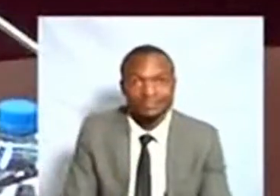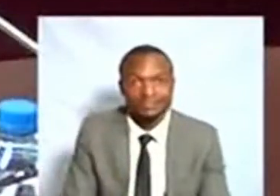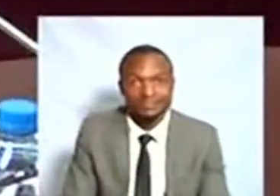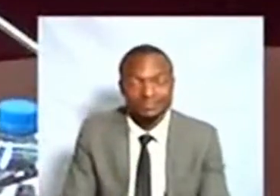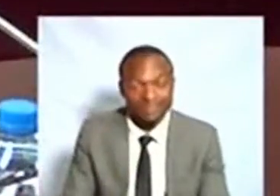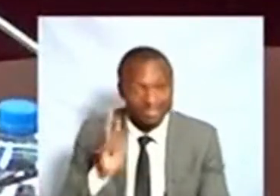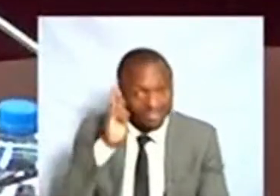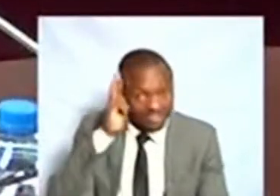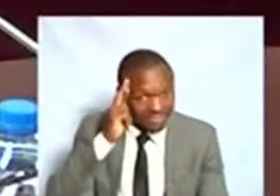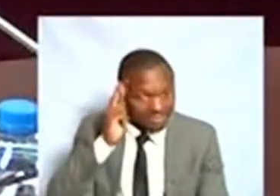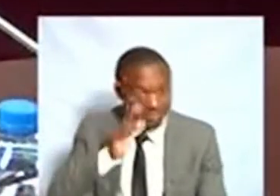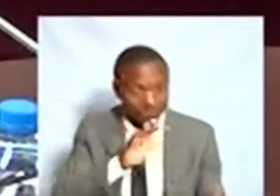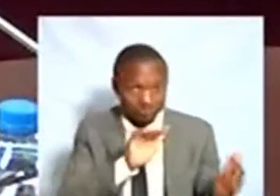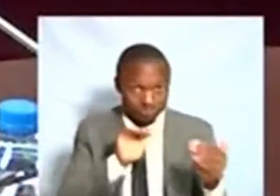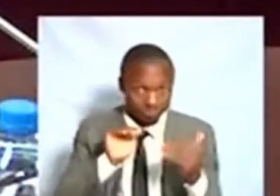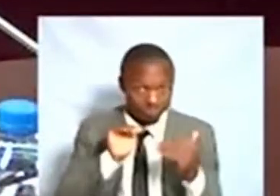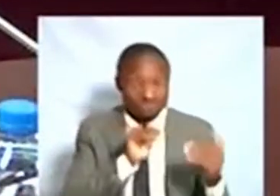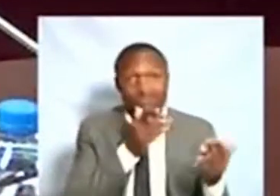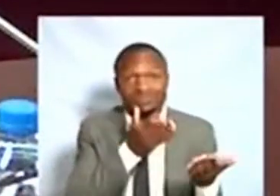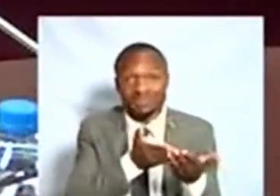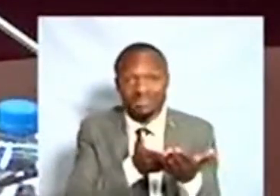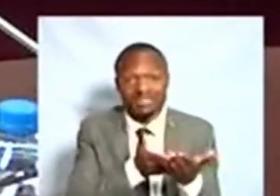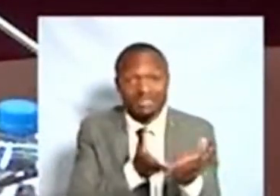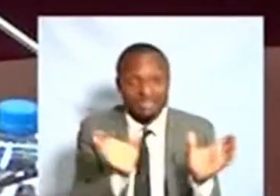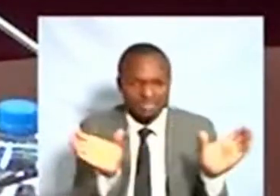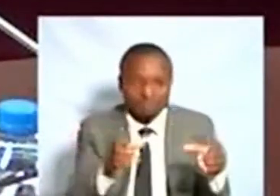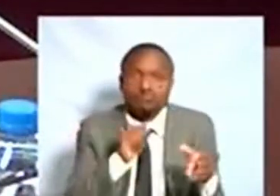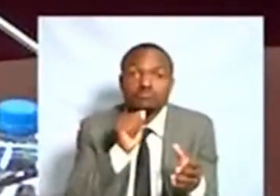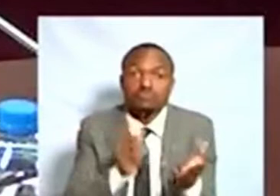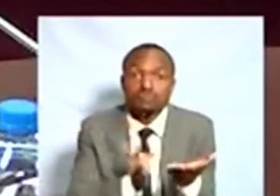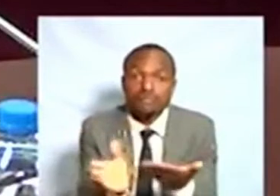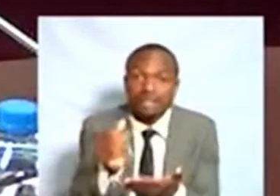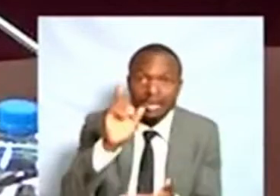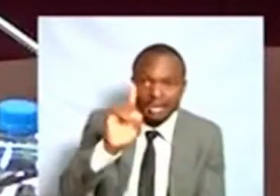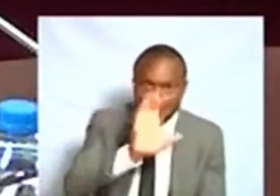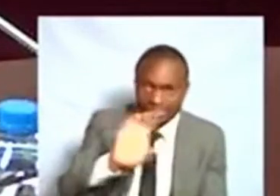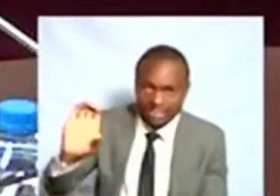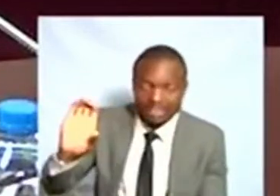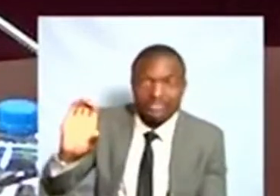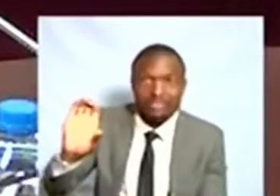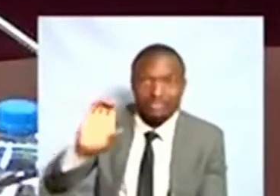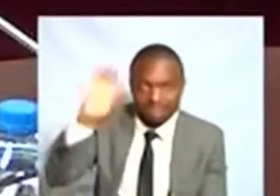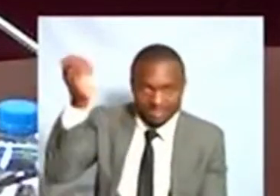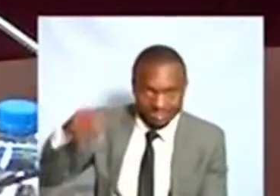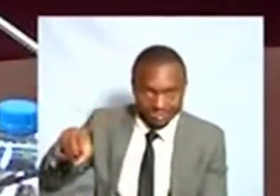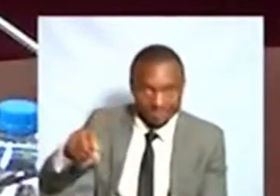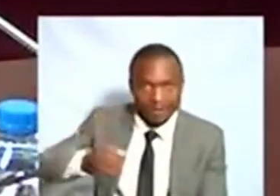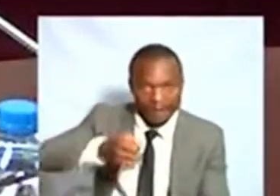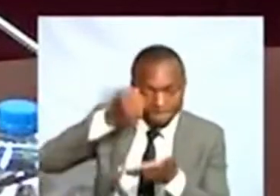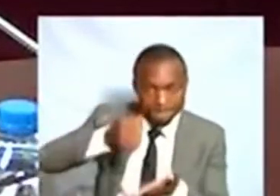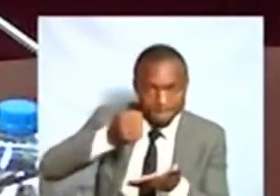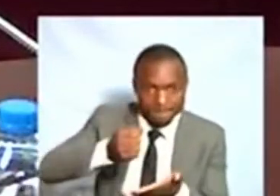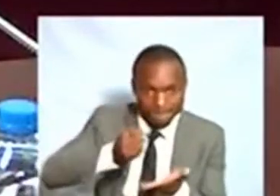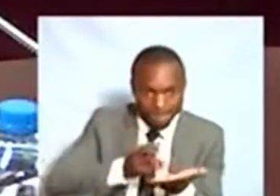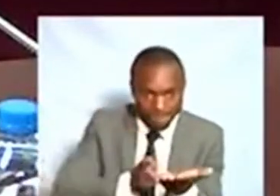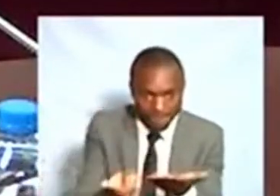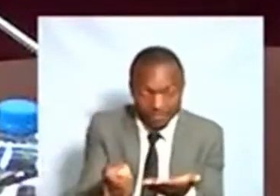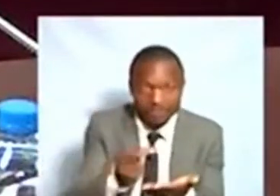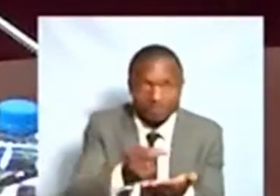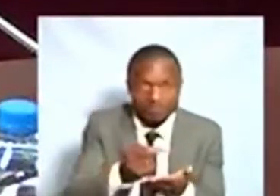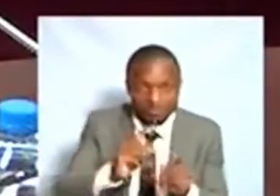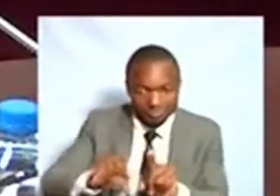Reason for the query. The council did not collect 100% of the budgeted revenue due to various